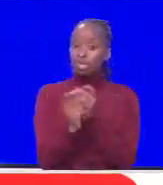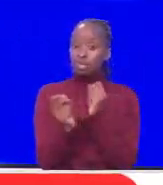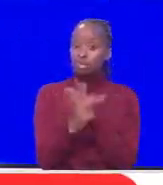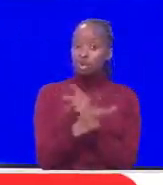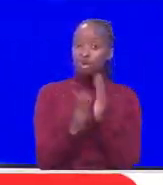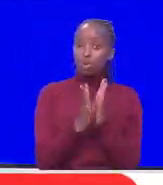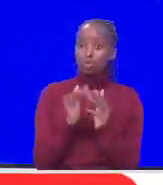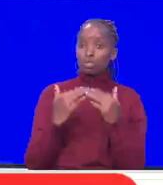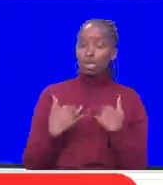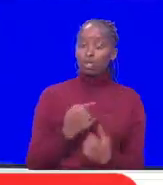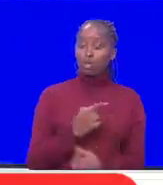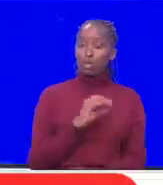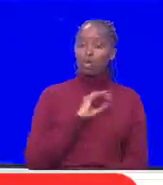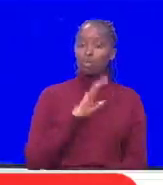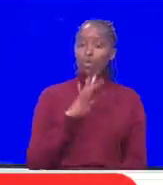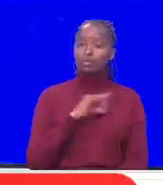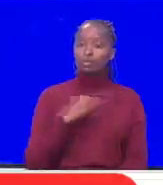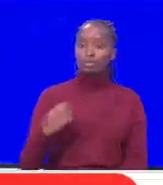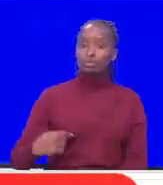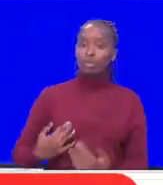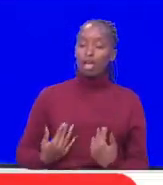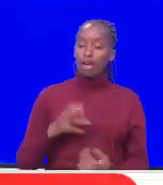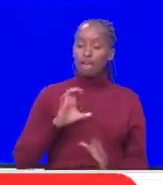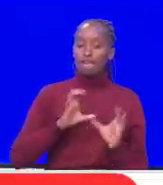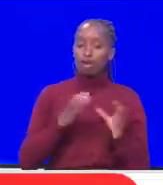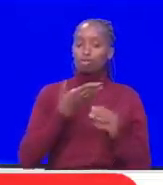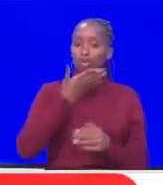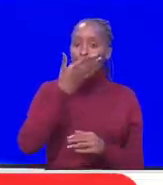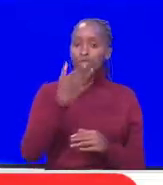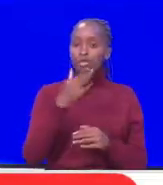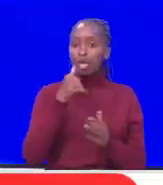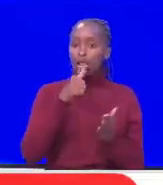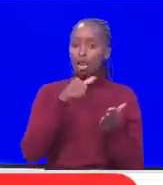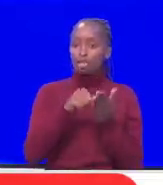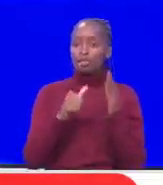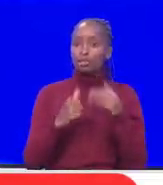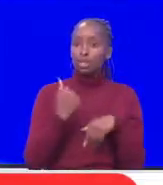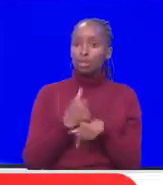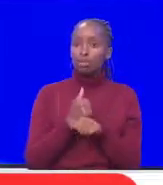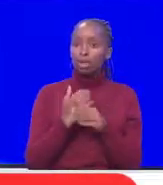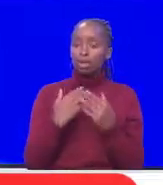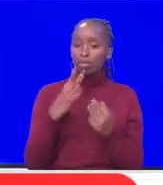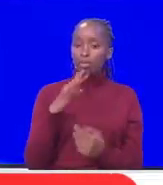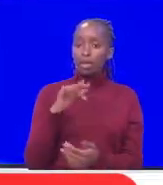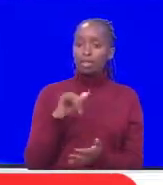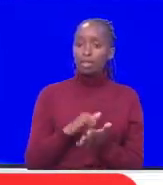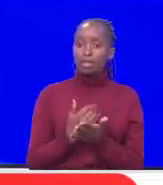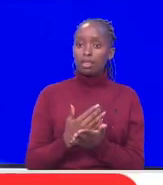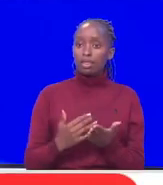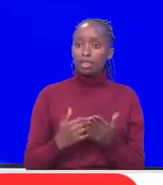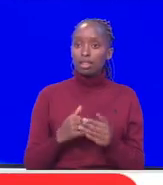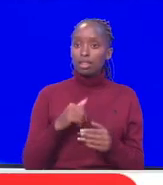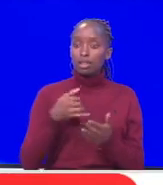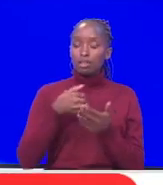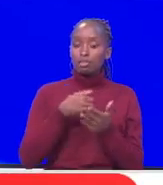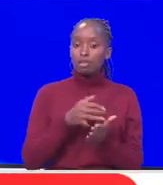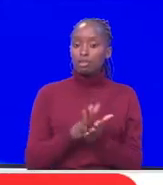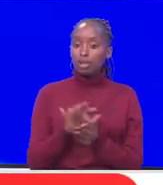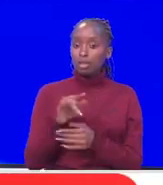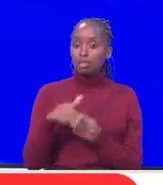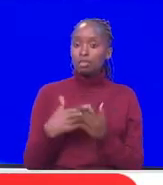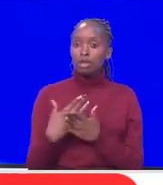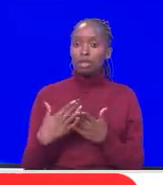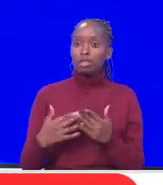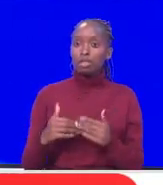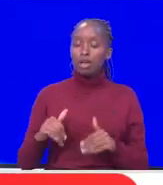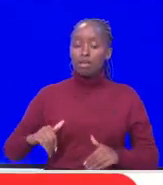China italazimika kujibu barua ambayo serikali imetoa tangu wakati huo kuhusiana na kutoridhishwa na mtandao huo kutofuata